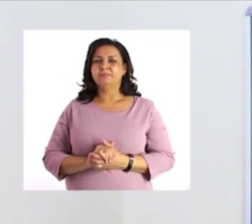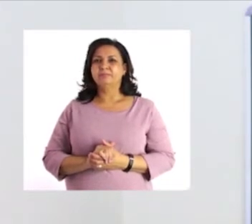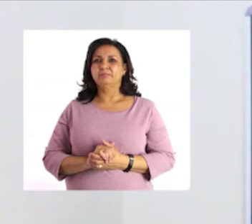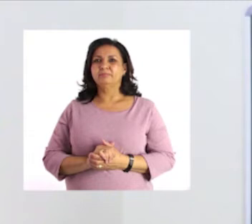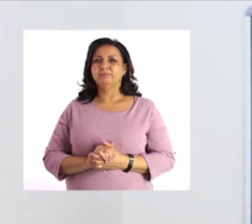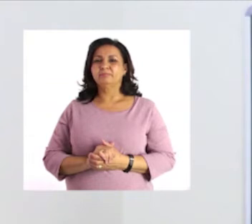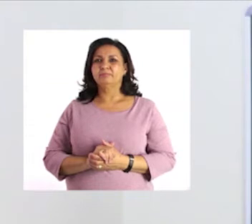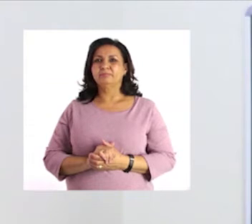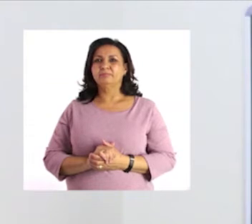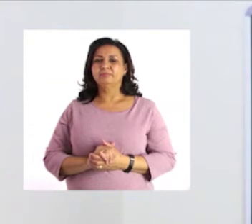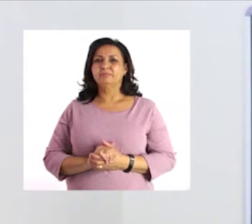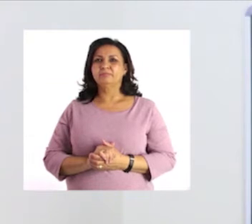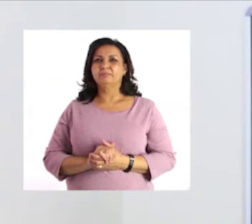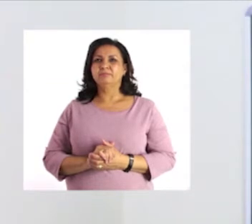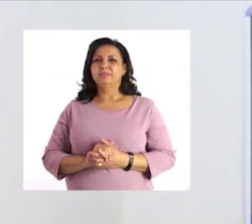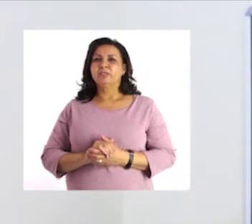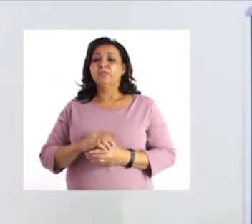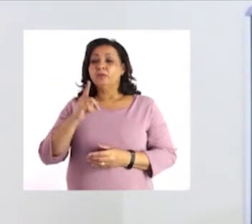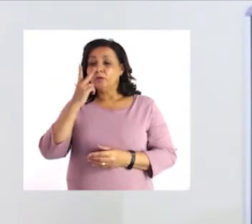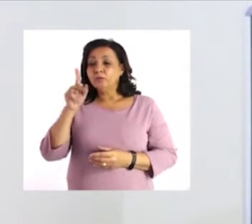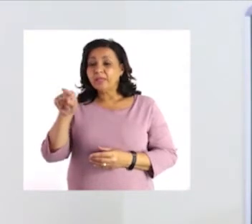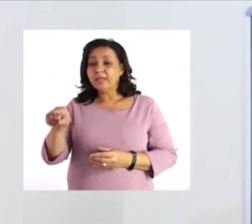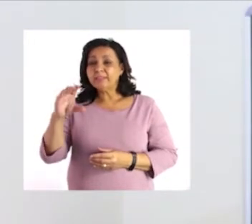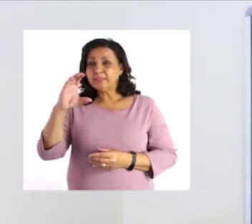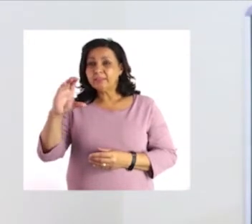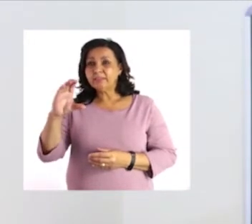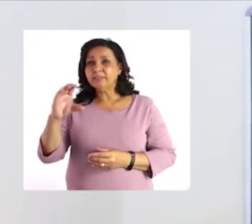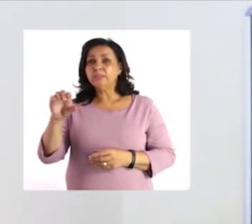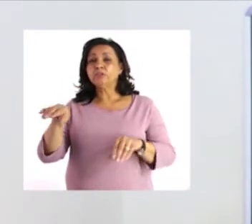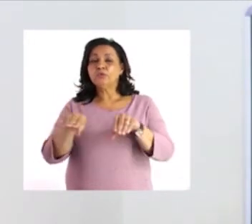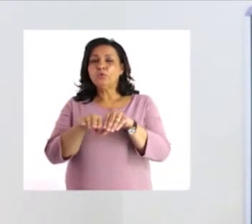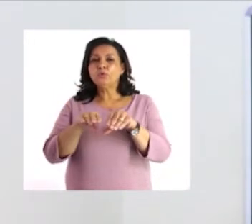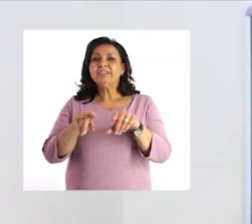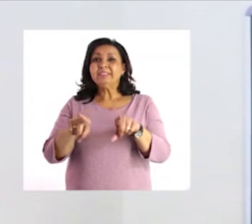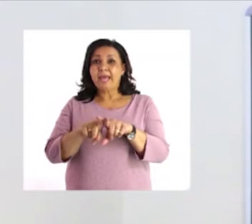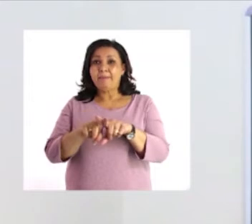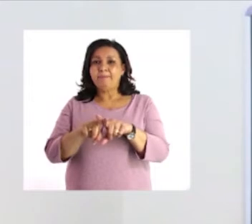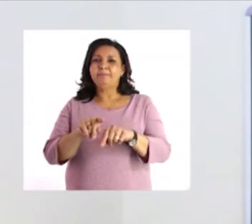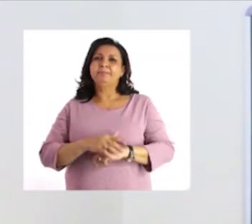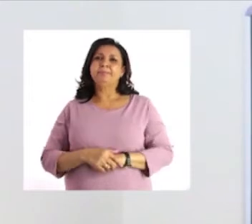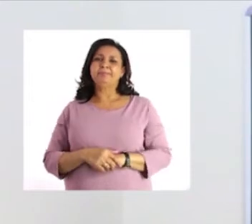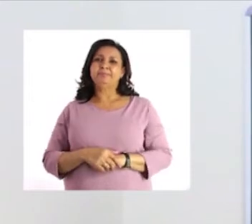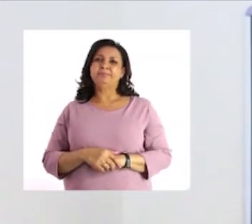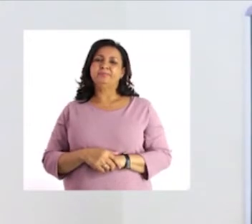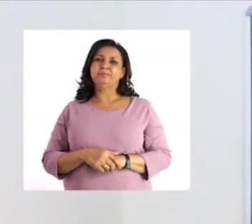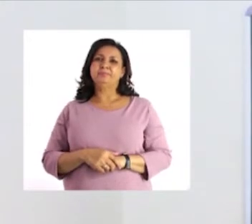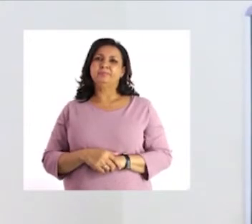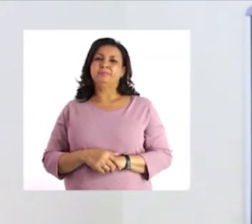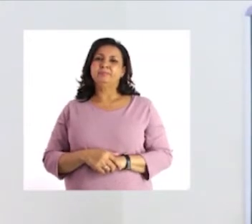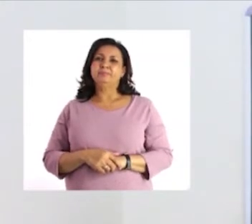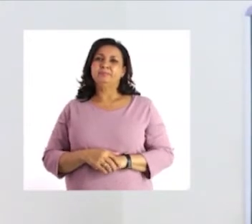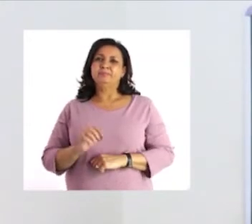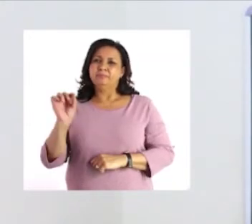we stop just near the ground. Let's do it again. We start below the line and we